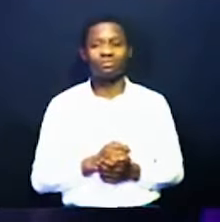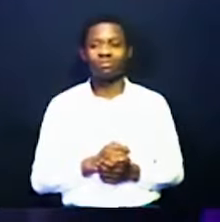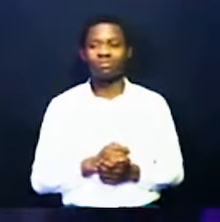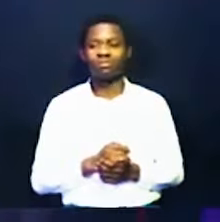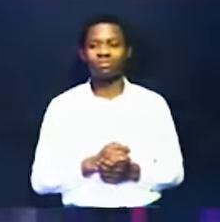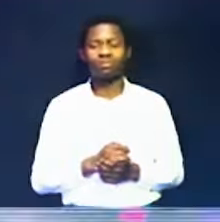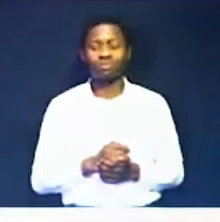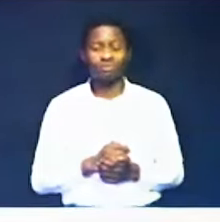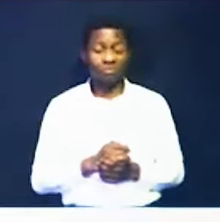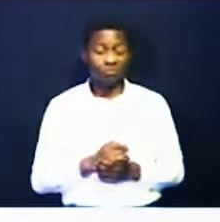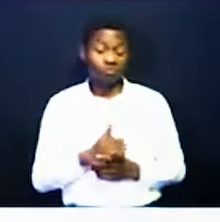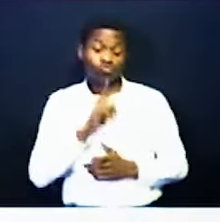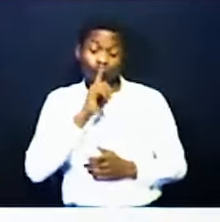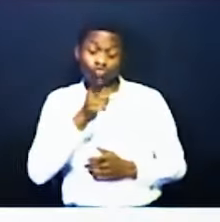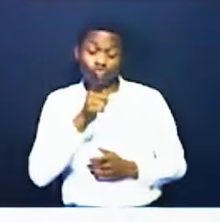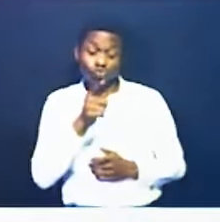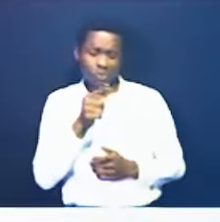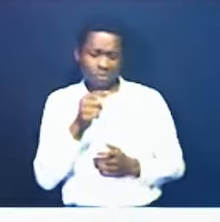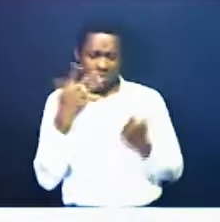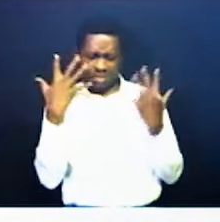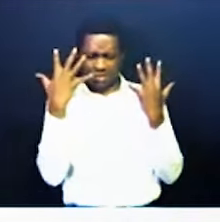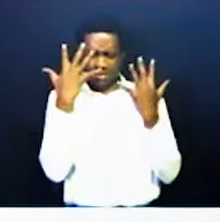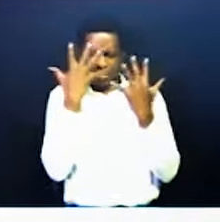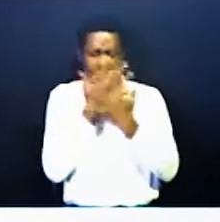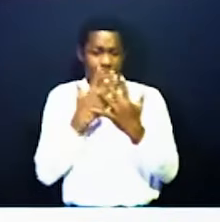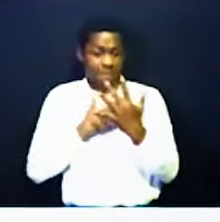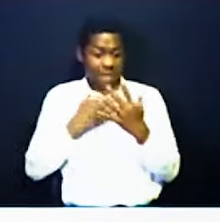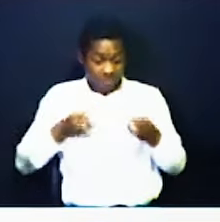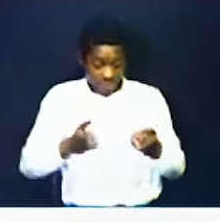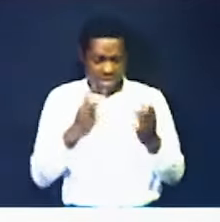dark be my way,